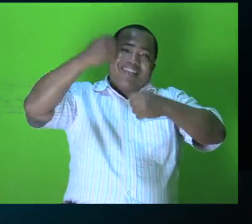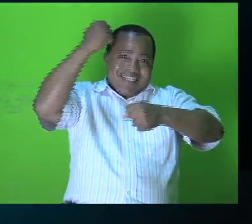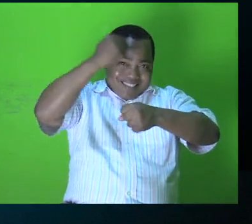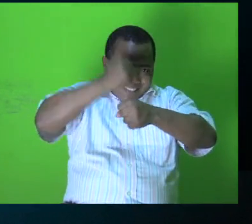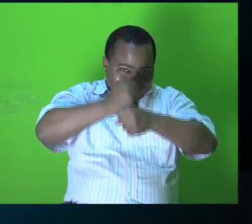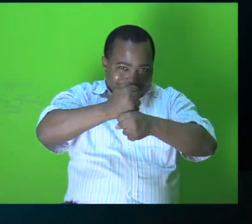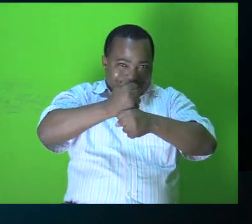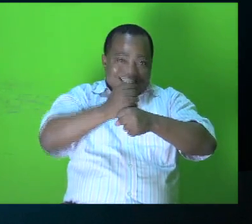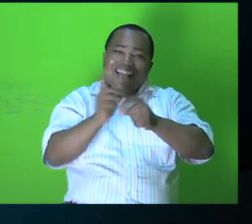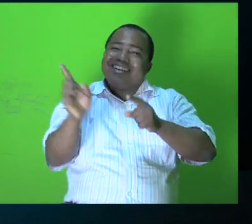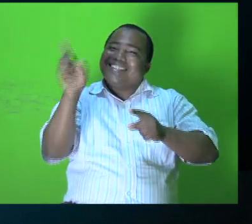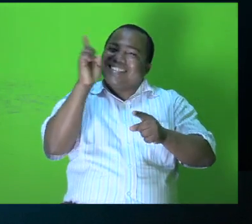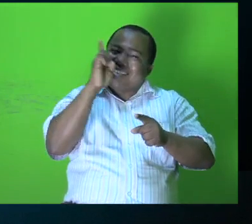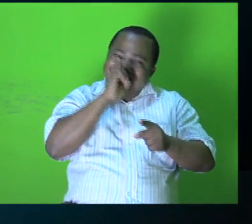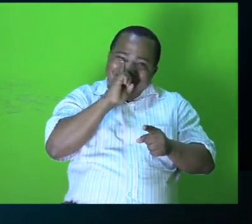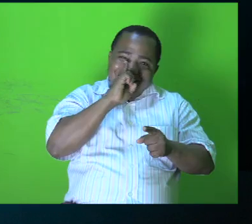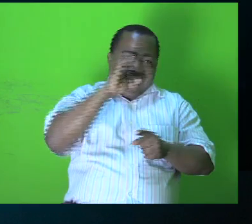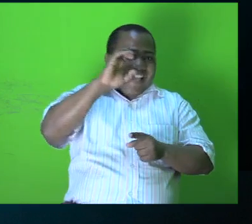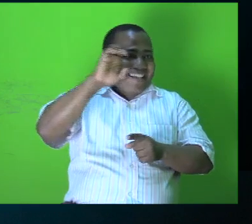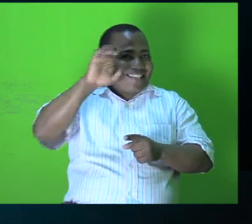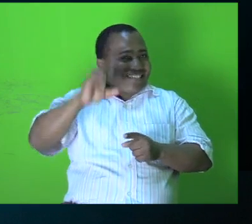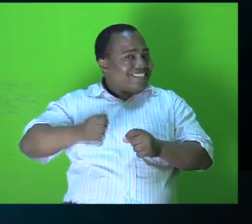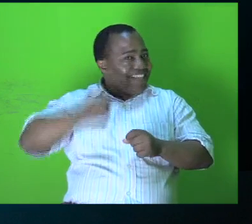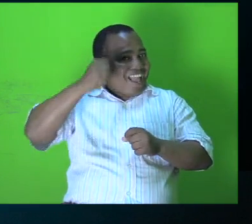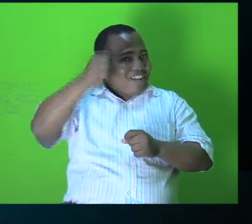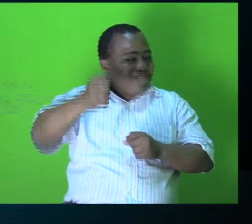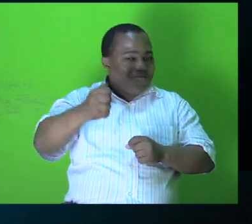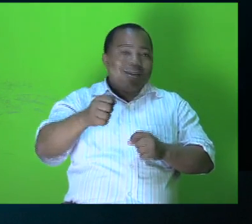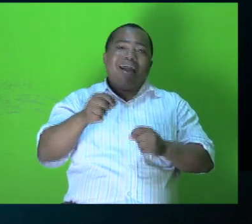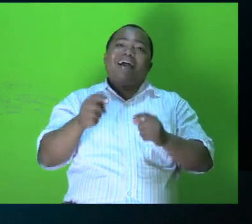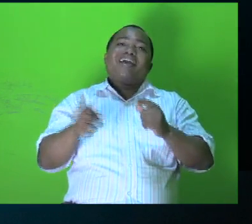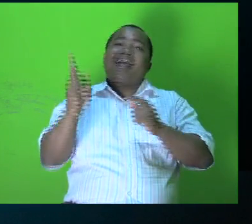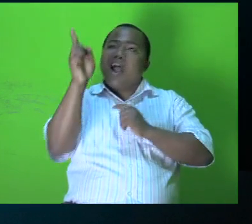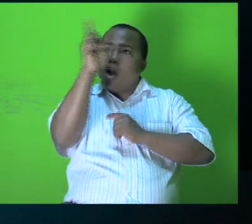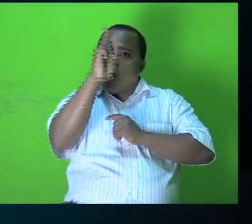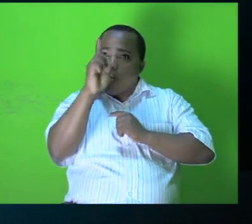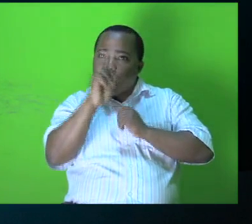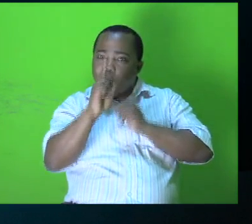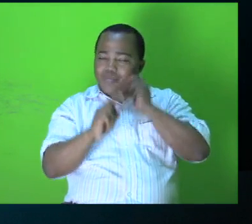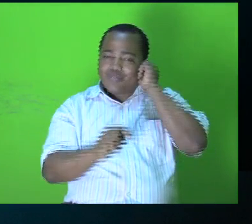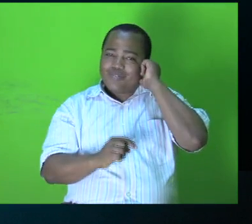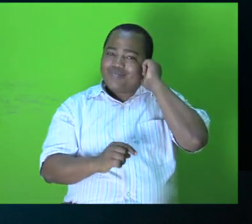around each set of chromosome.